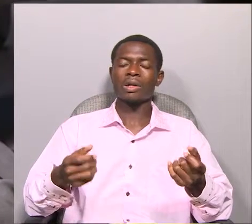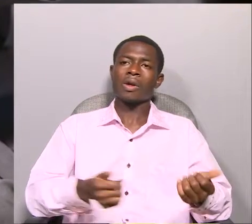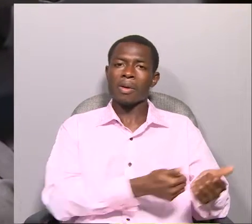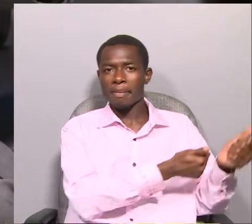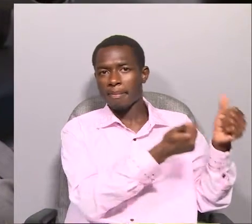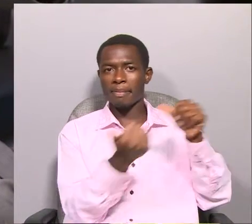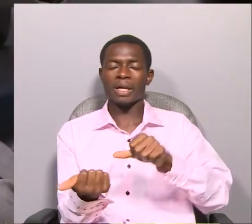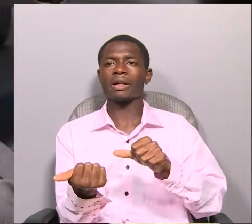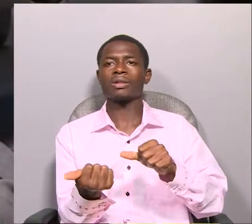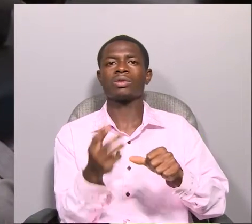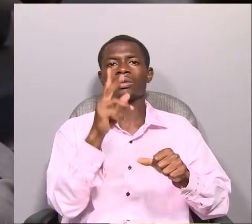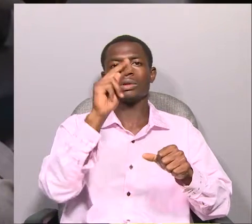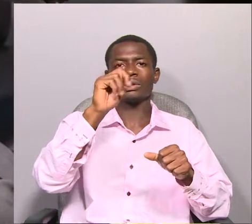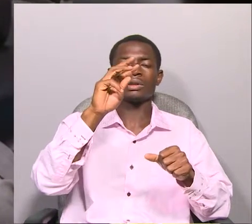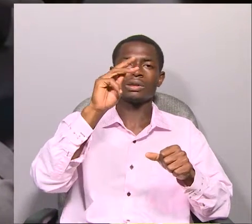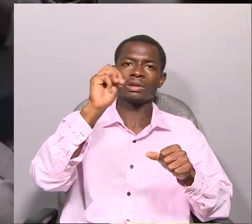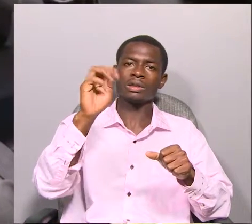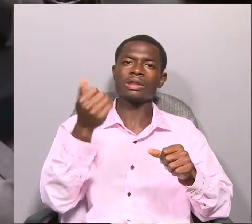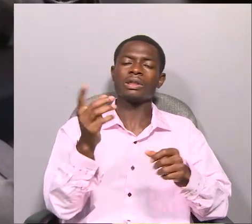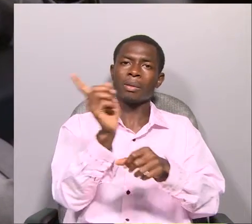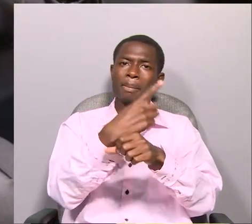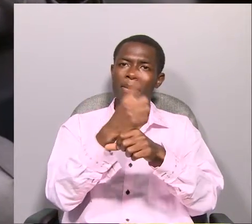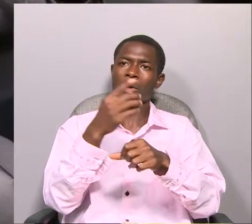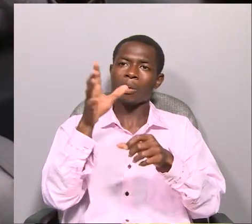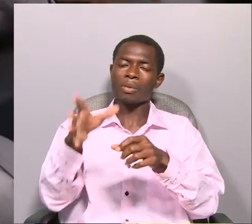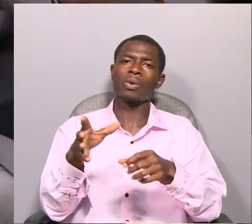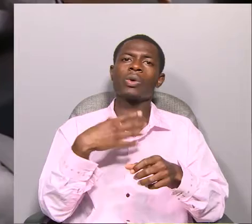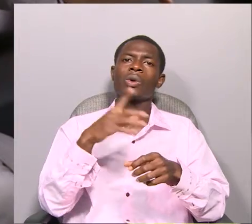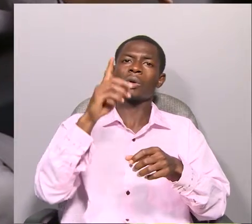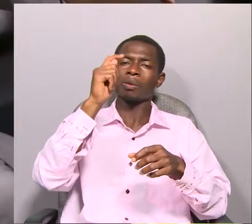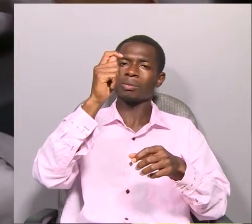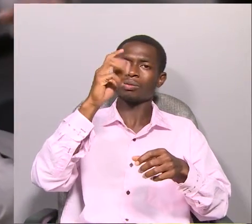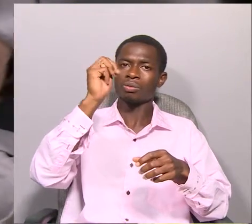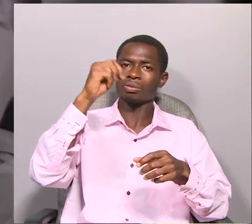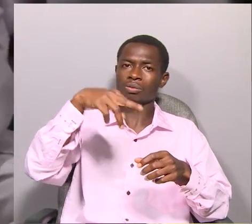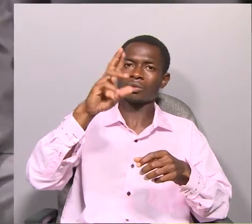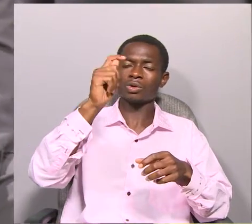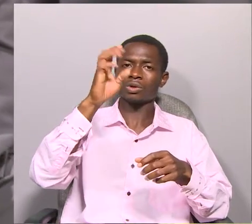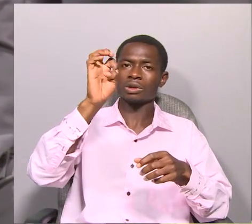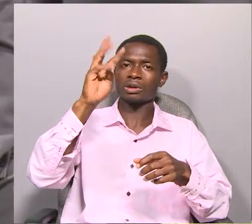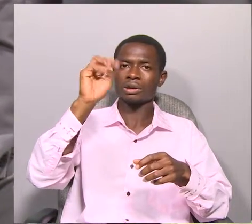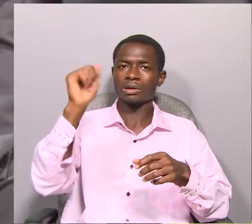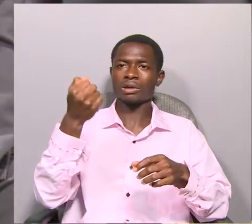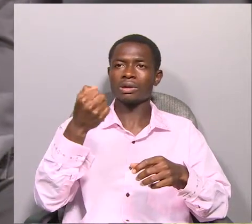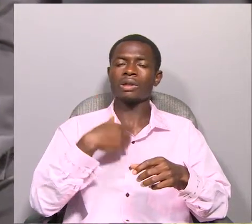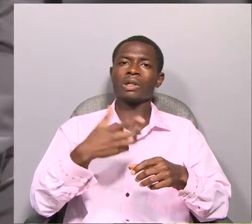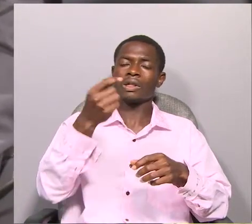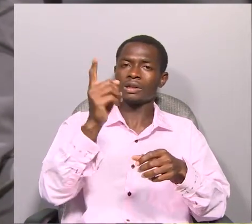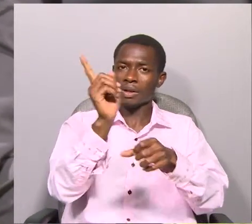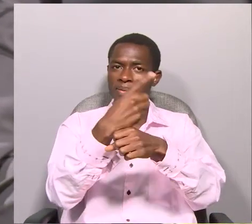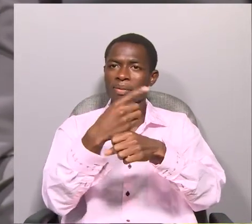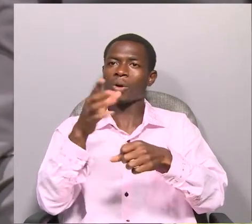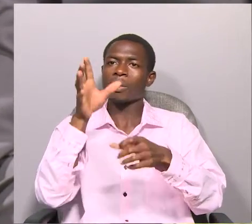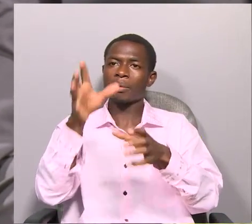Honde Valley where fruits grow in the bushes. Right up to Rusit. Then you come back